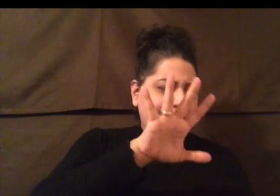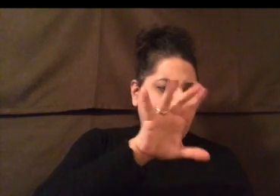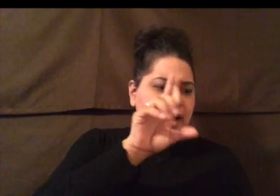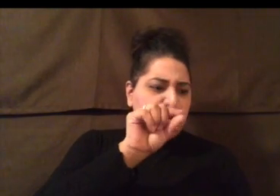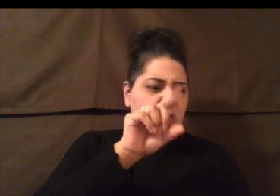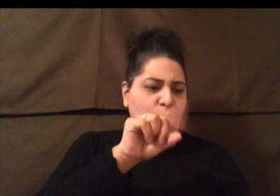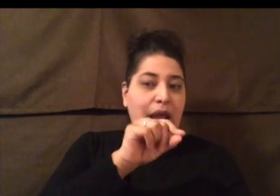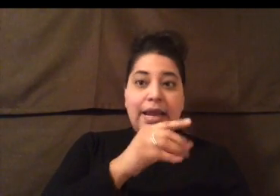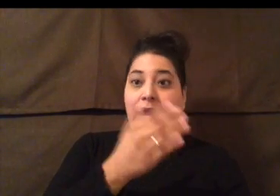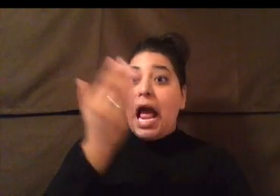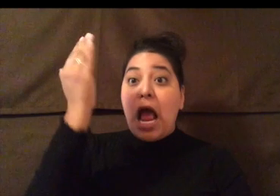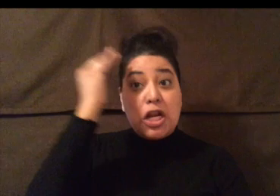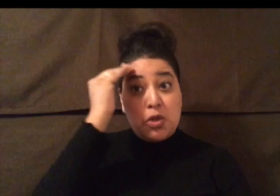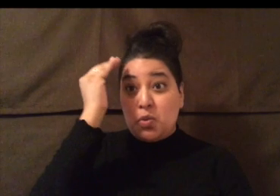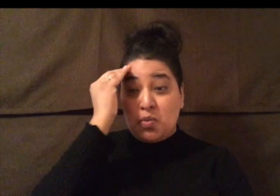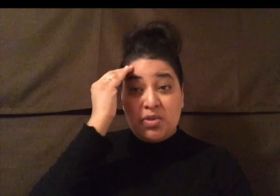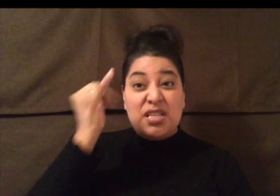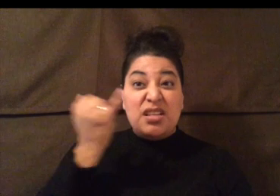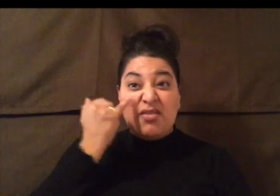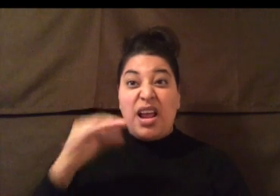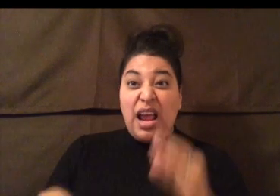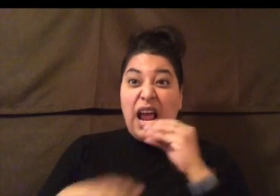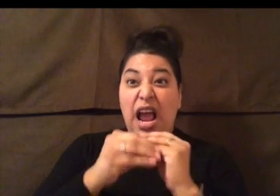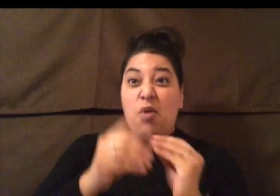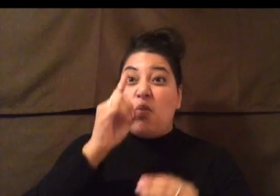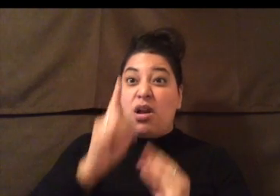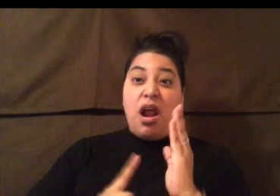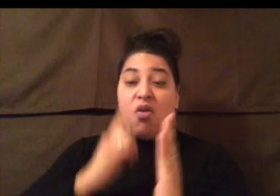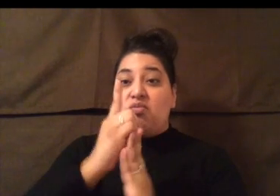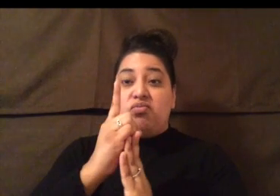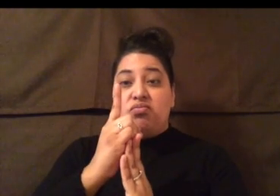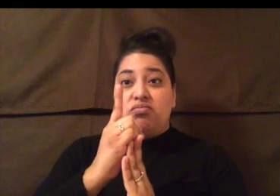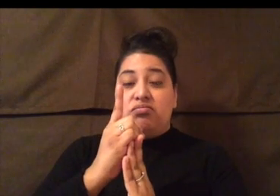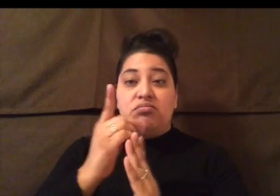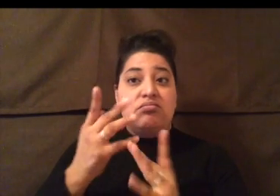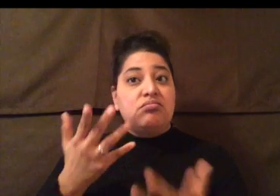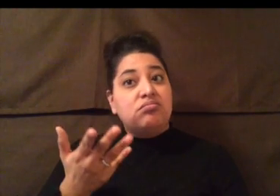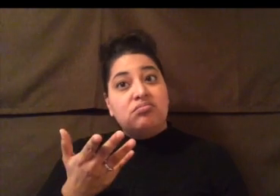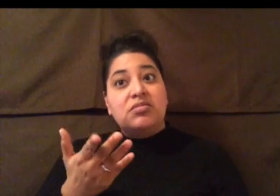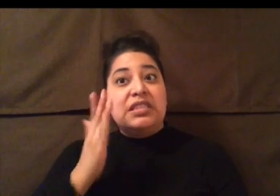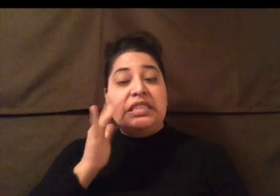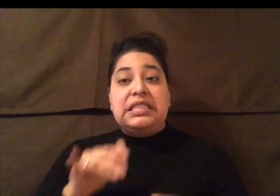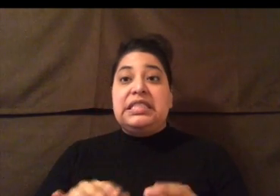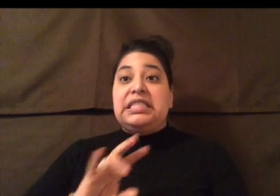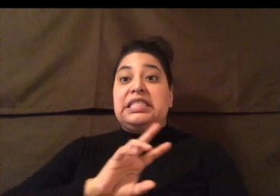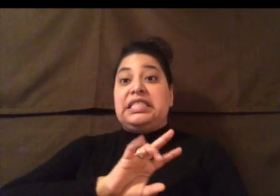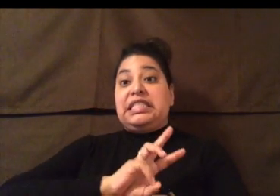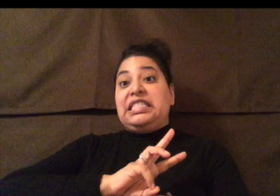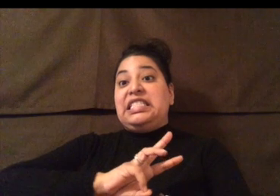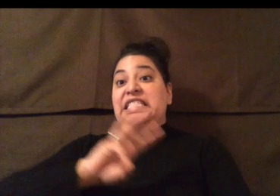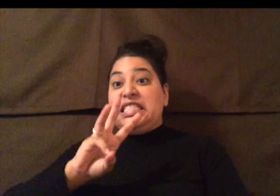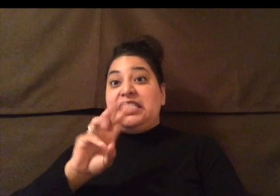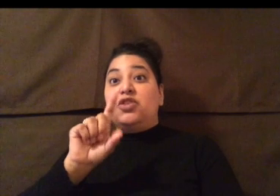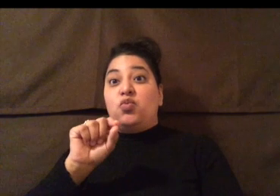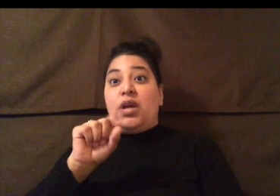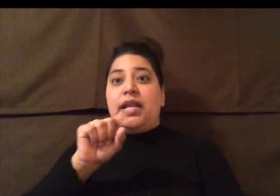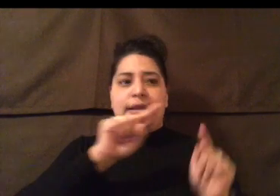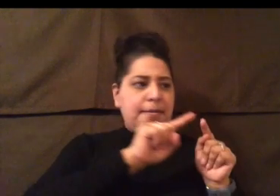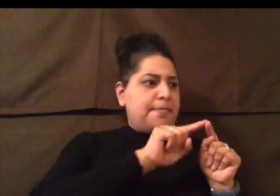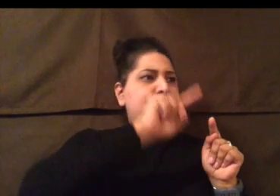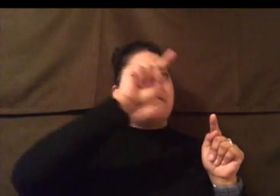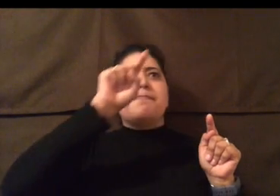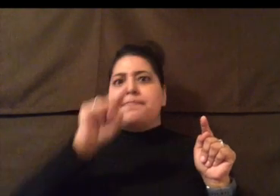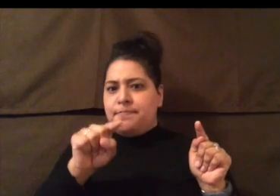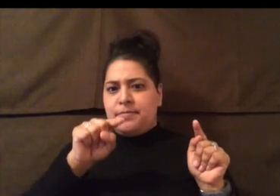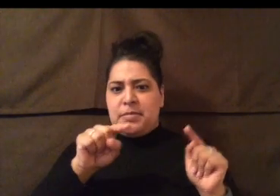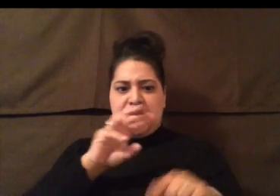of 7:05. Now I like to start with my hours first. So I'm going to take my 5:20, and I